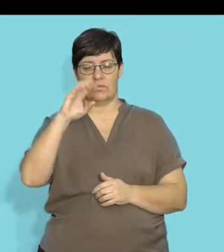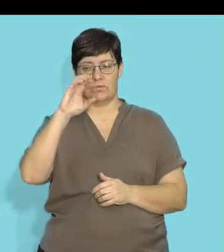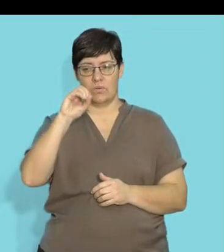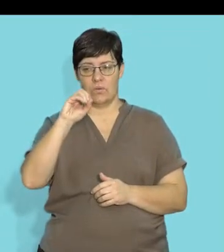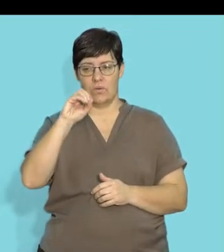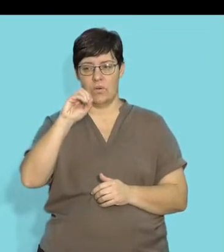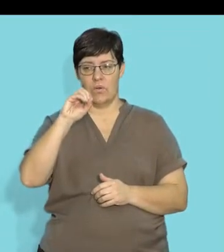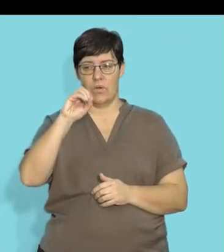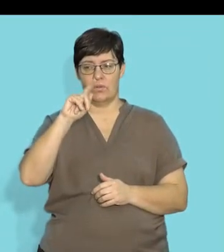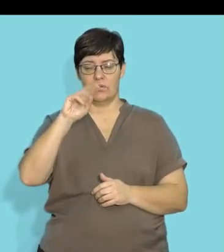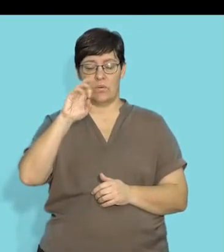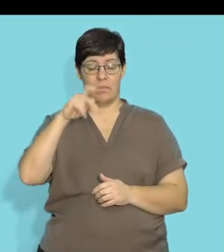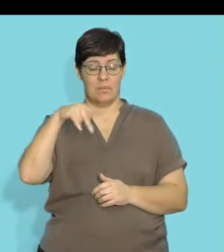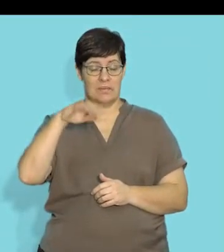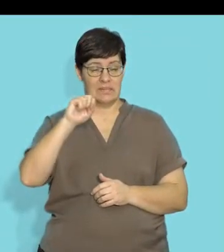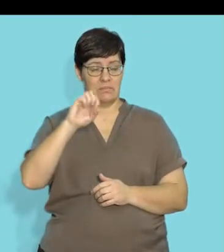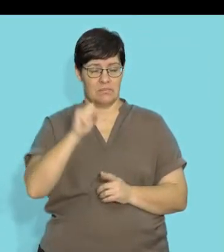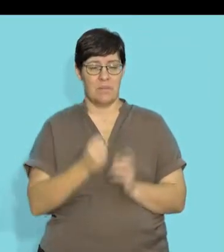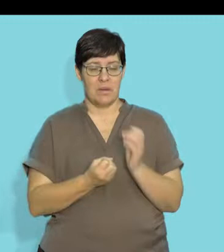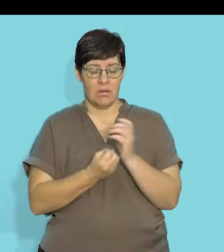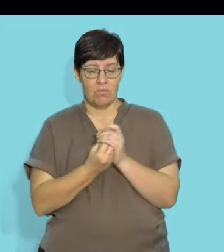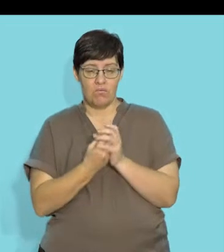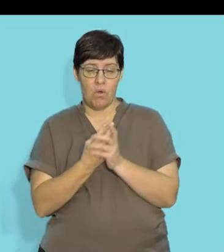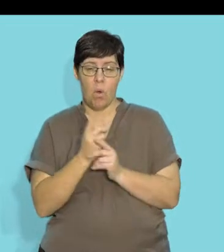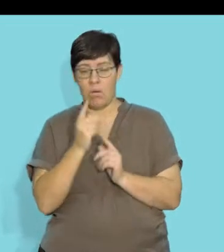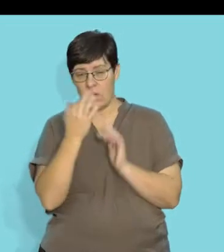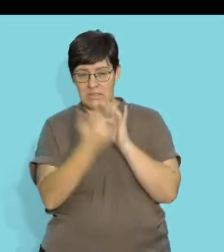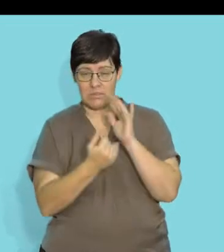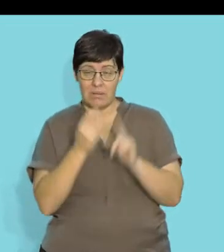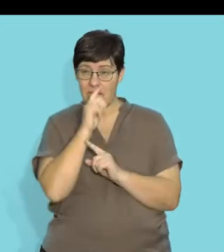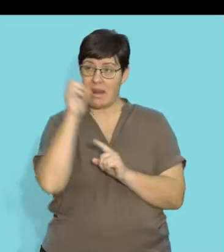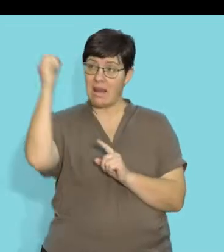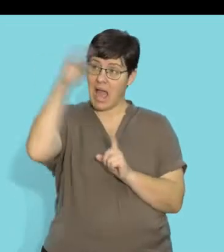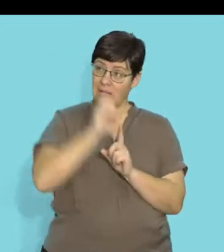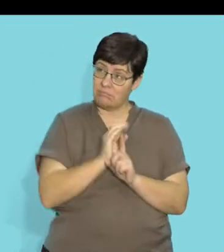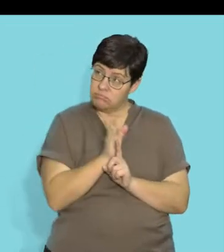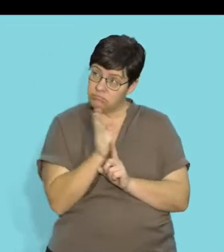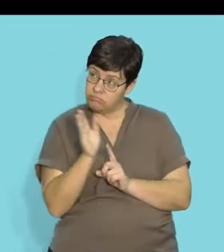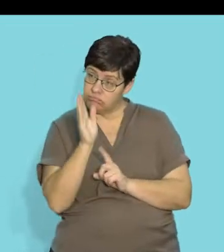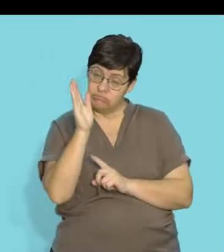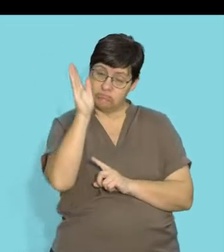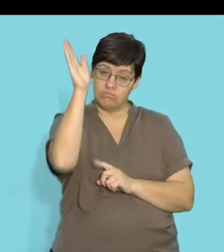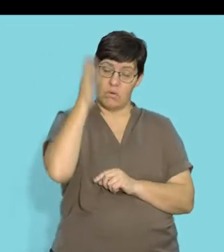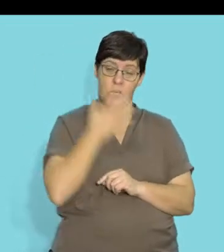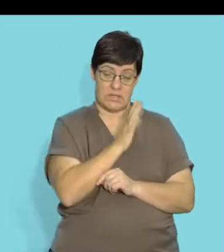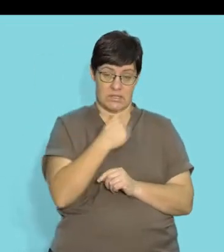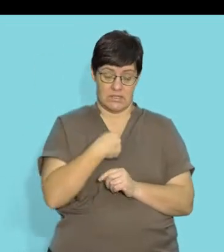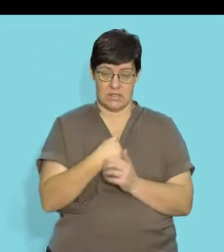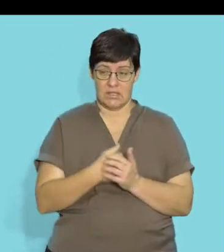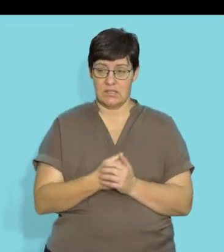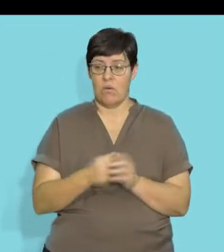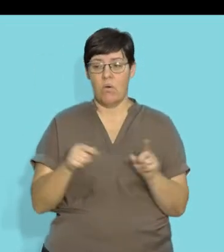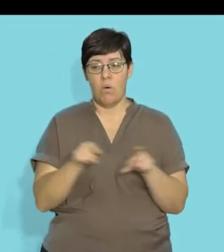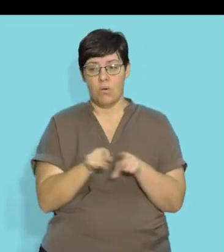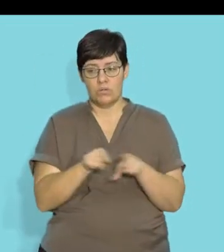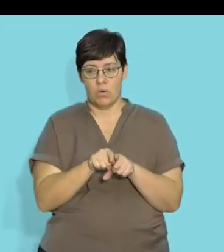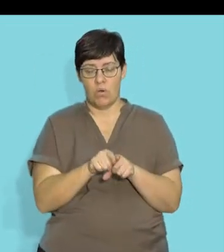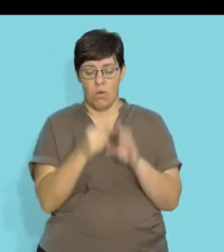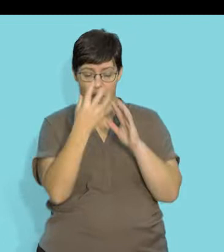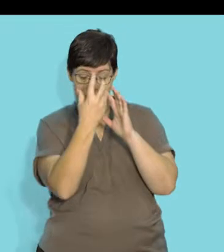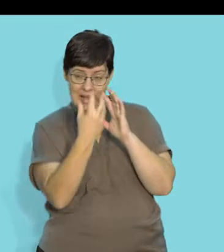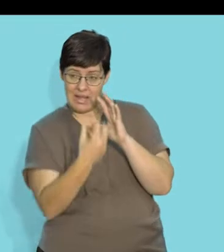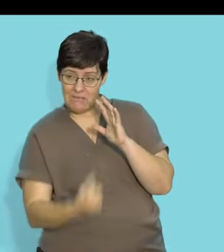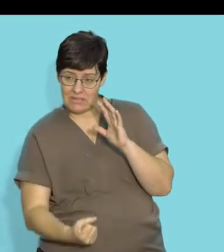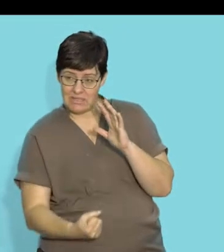Phototropism, and this is the growth and movement of a plant towards a stimulus of light. We also know that there is